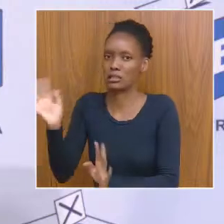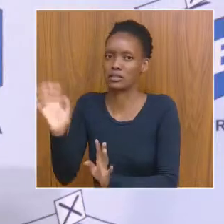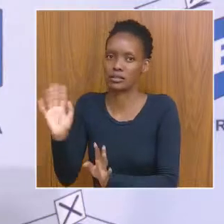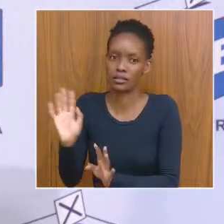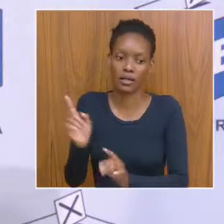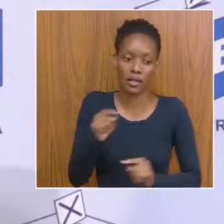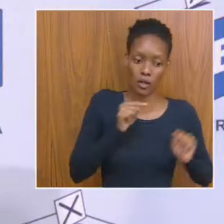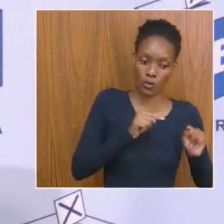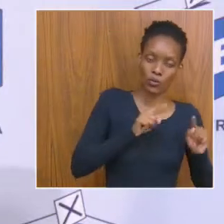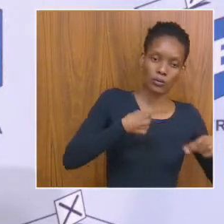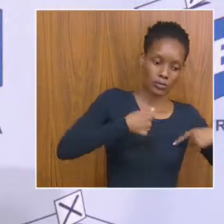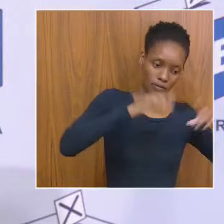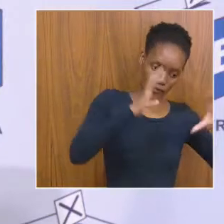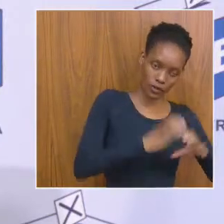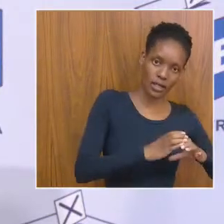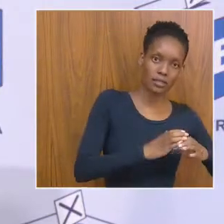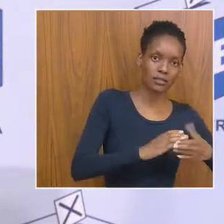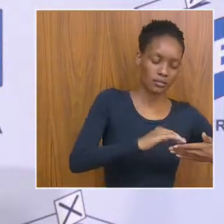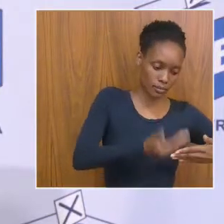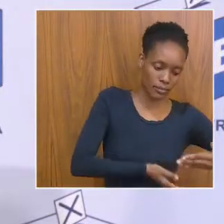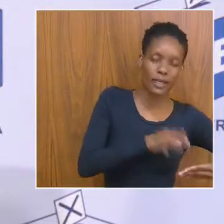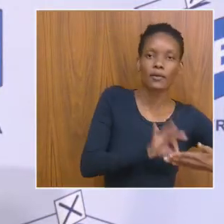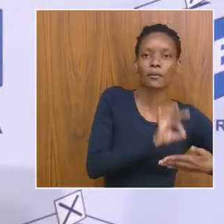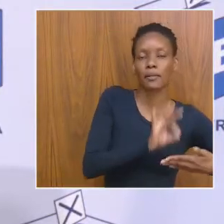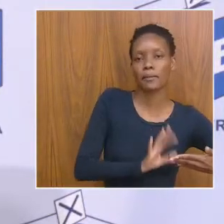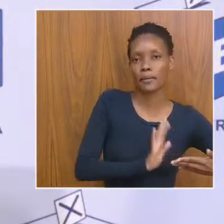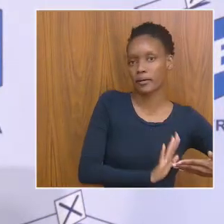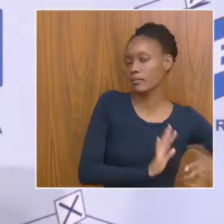campaign outside of the ballot paper.